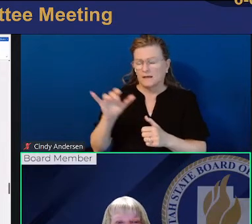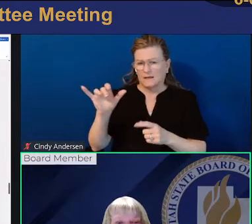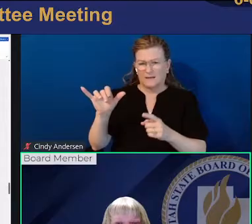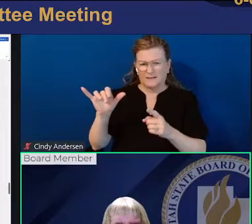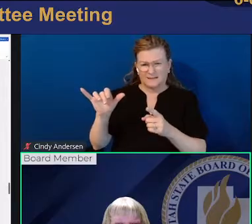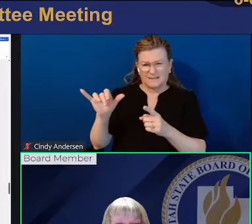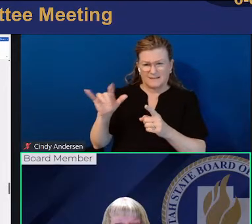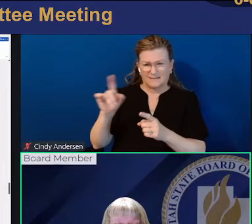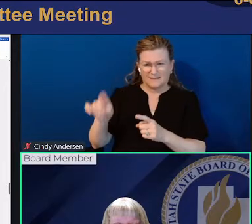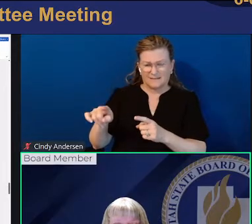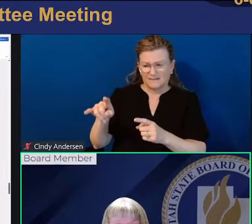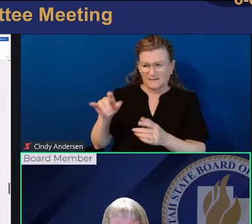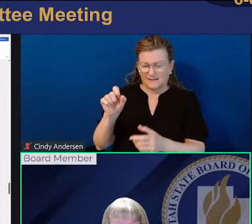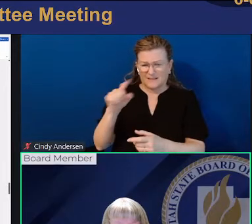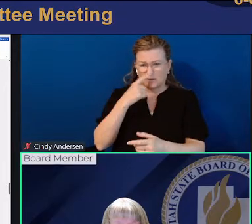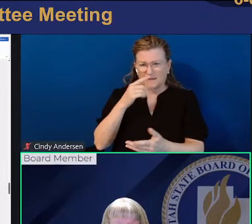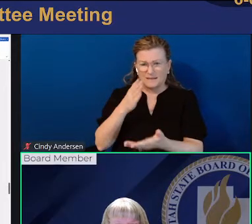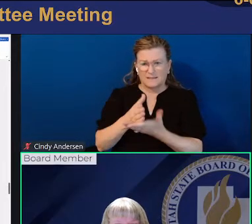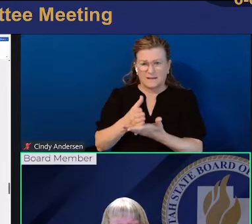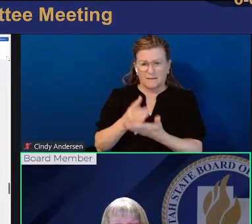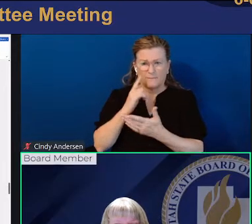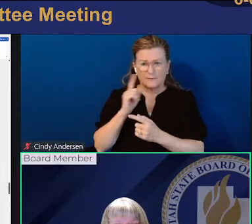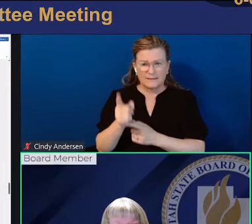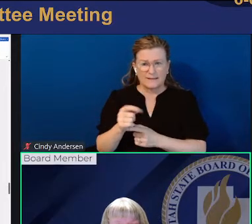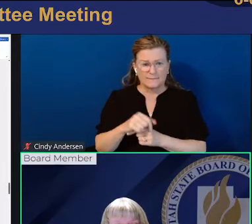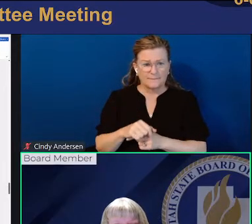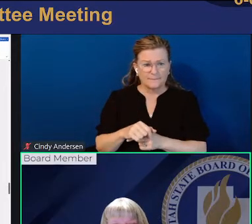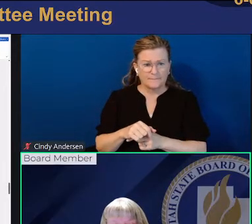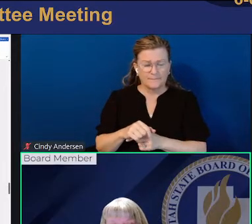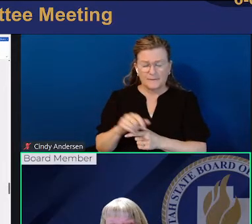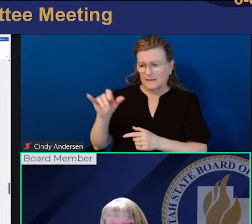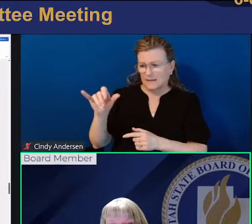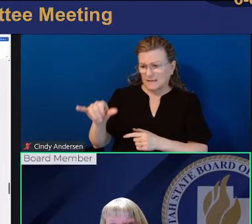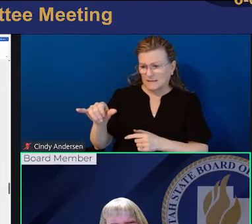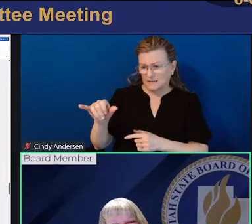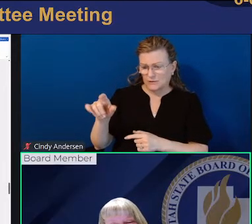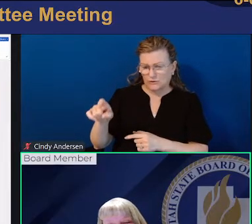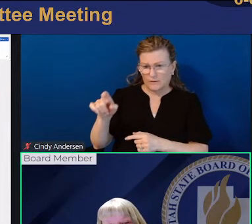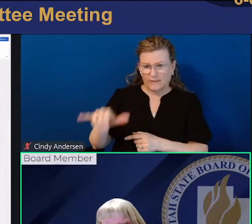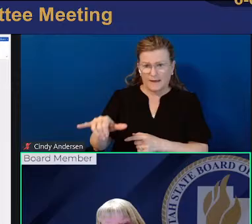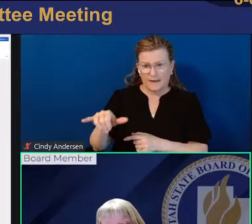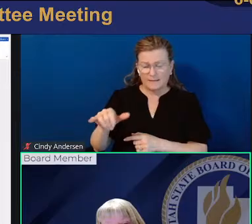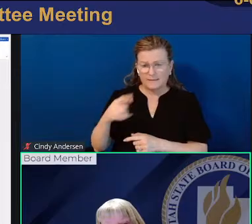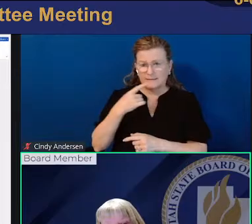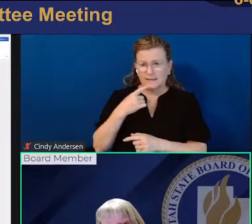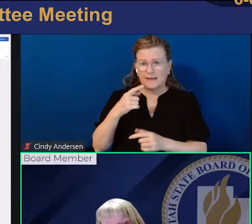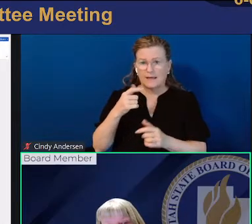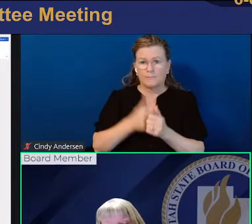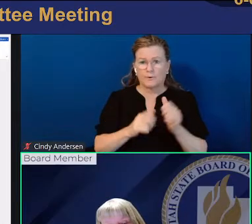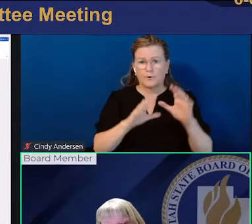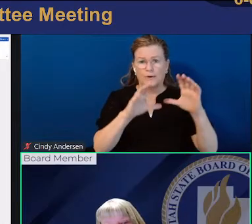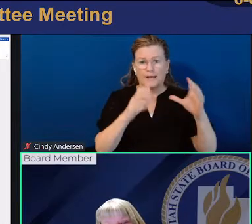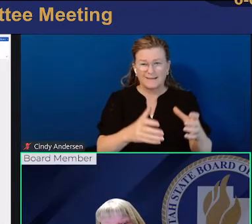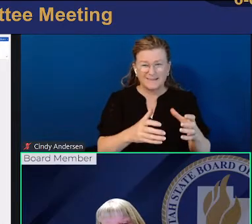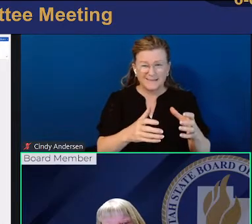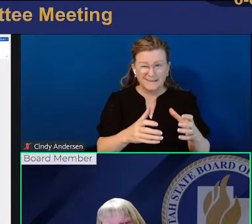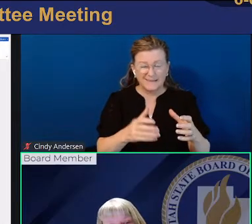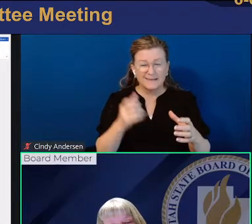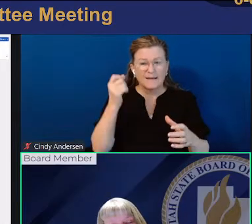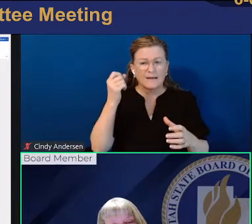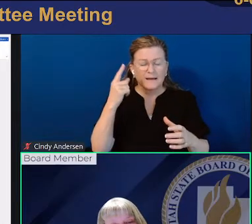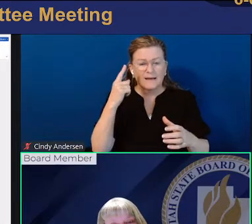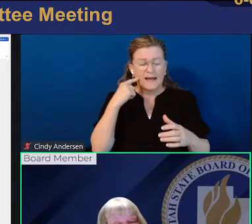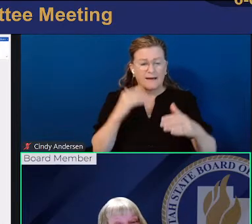be, can we stop there for a second? Does that need to be per entity? So is there a fiscal cap